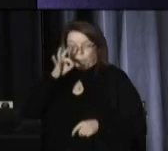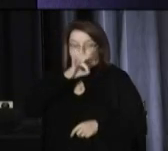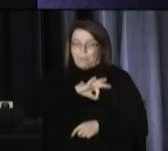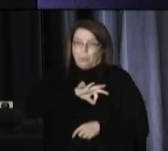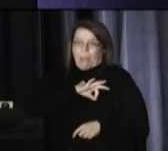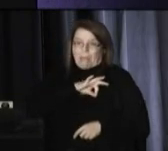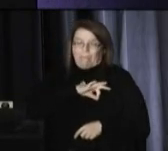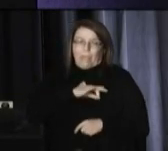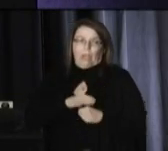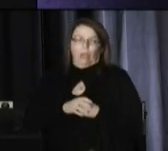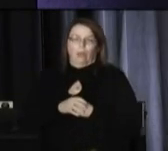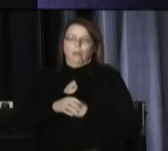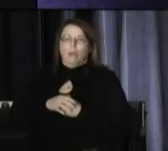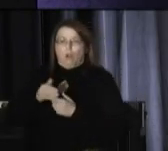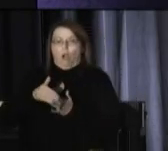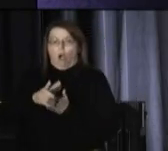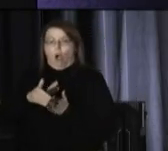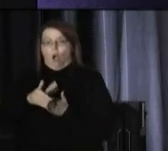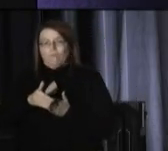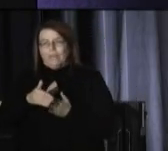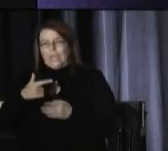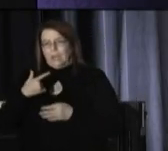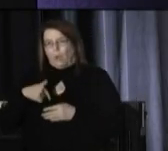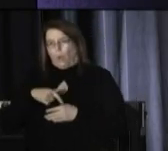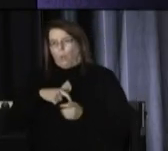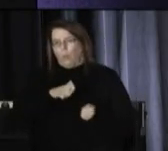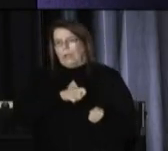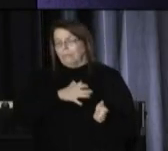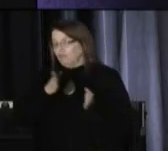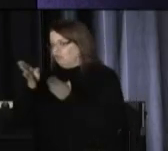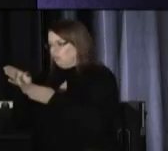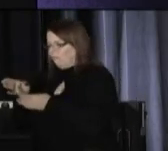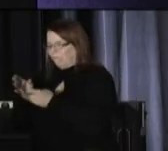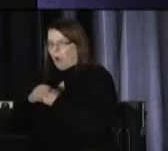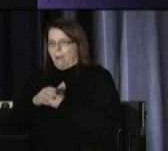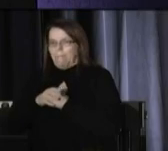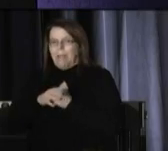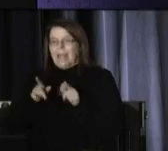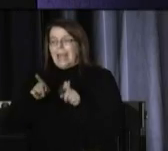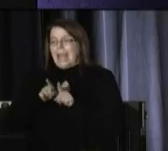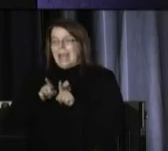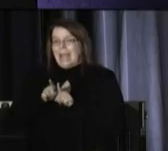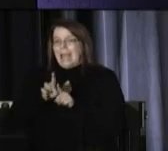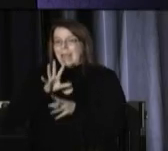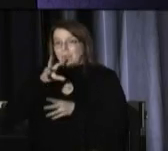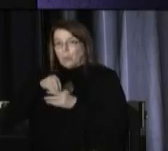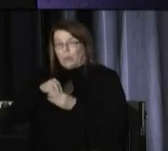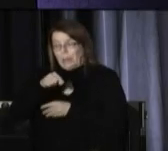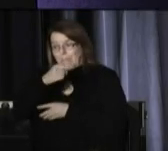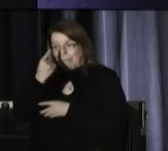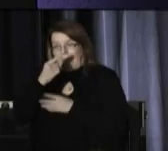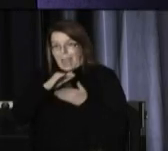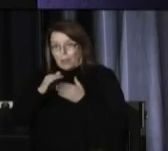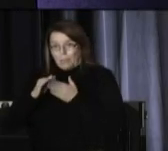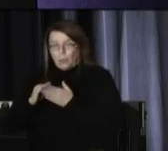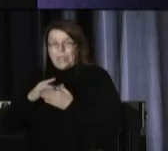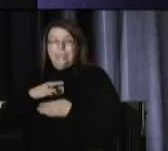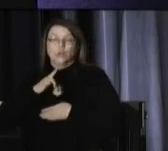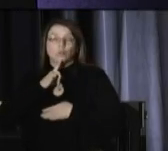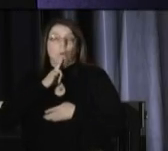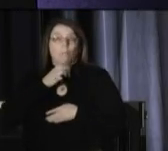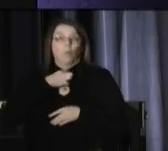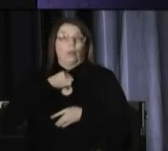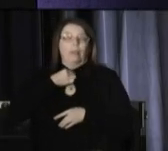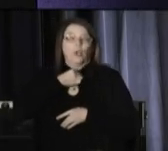we often kind of shift from, right? Like even within, I think, black communities. And so I'm really curious